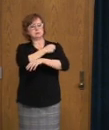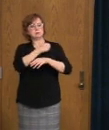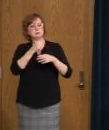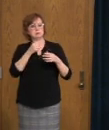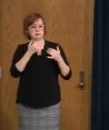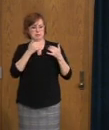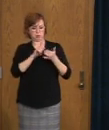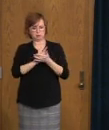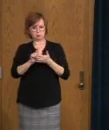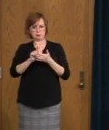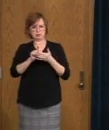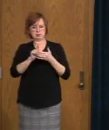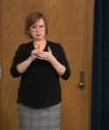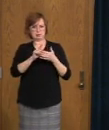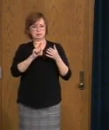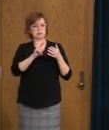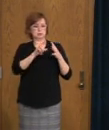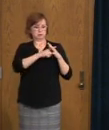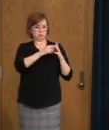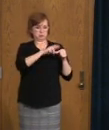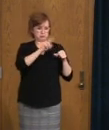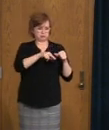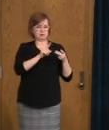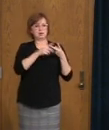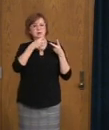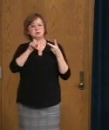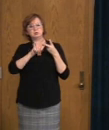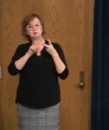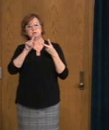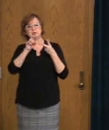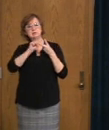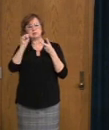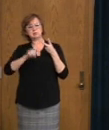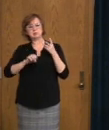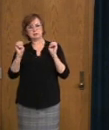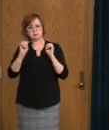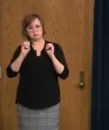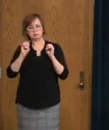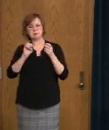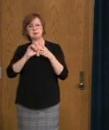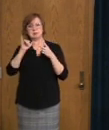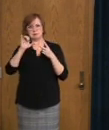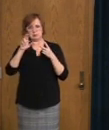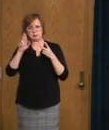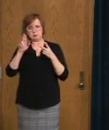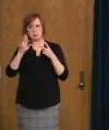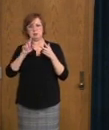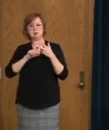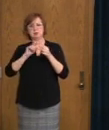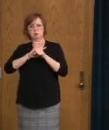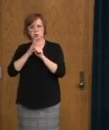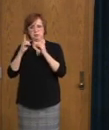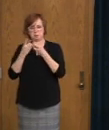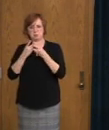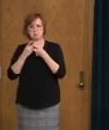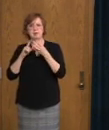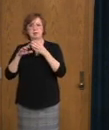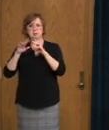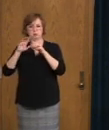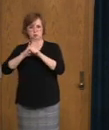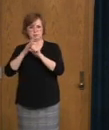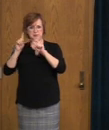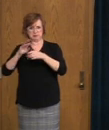1,950 healthcare workers in Saskatoon's ICU, emergency room departments, COVID units, and testing assessment centers where they will